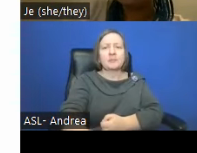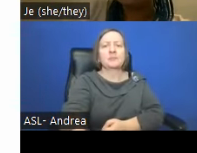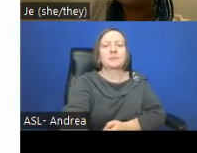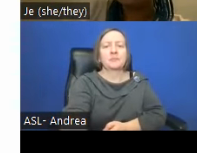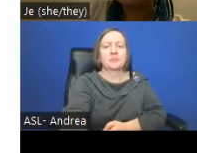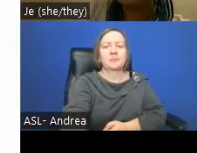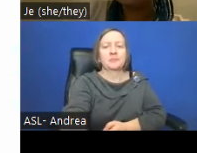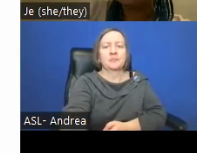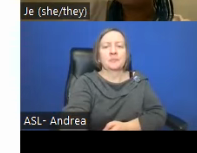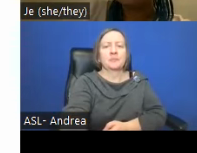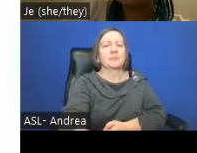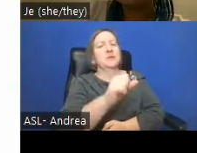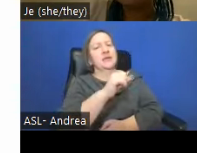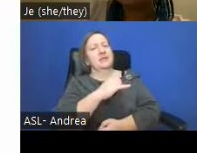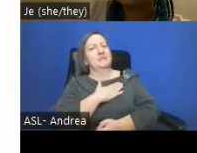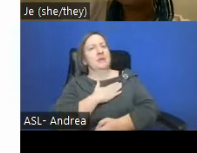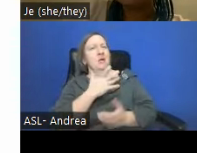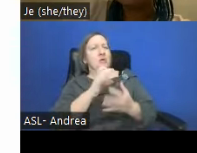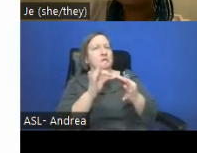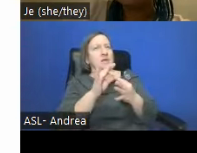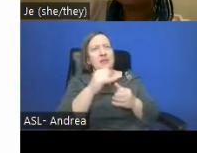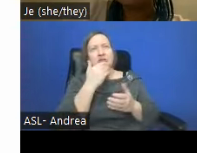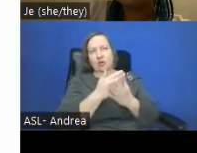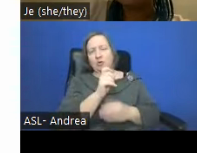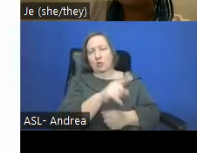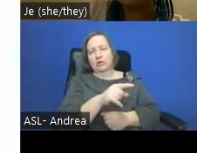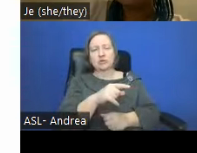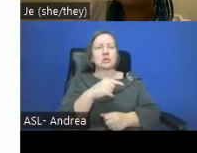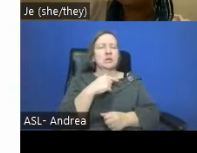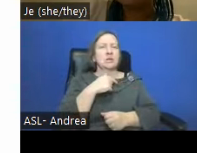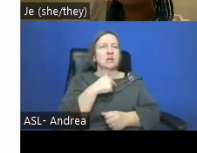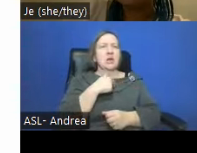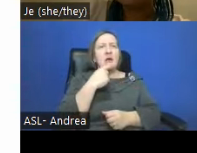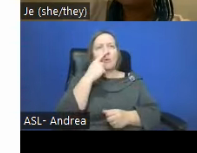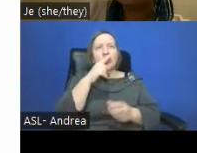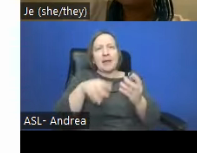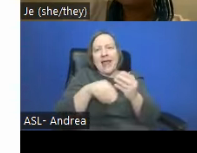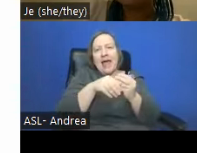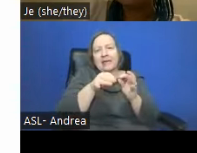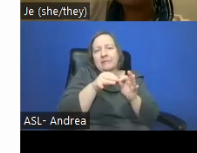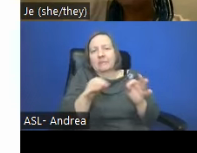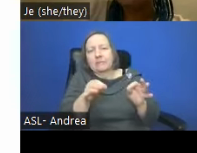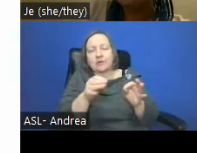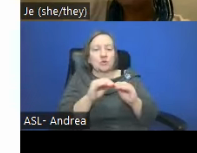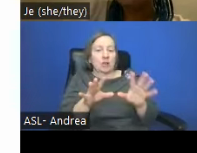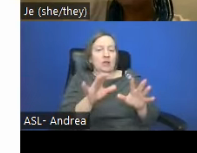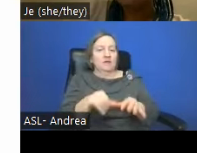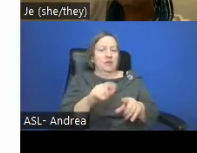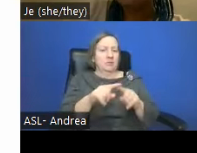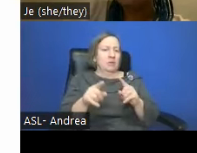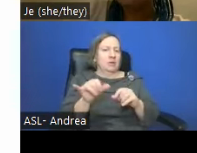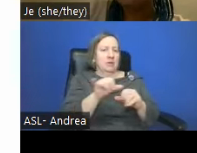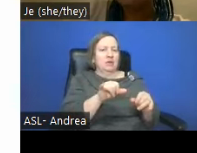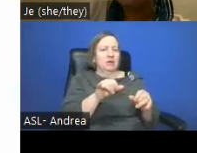Yeah, that was mine. I was just going to say that that's a really good question, and I wouldn't be opposed to adding a clause in there to clarify that. But like